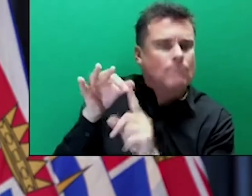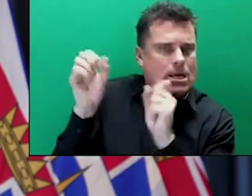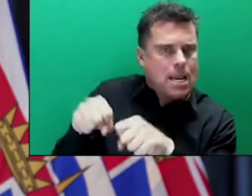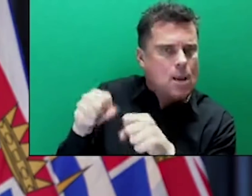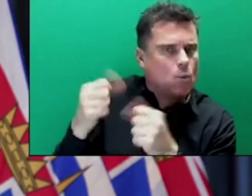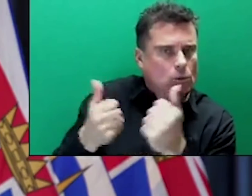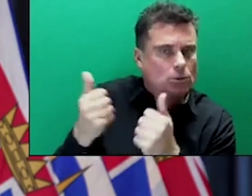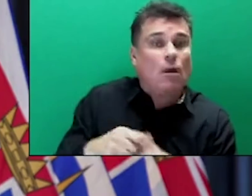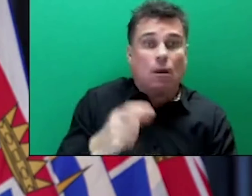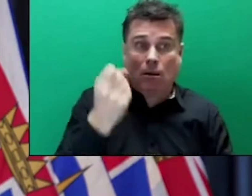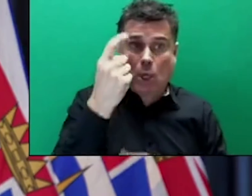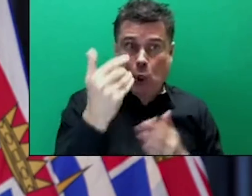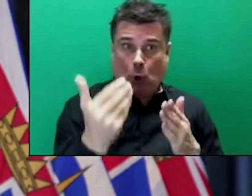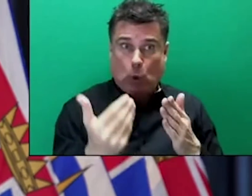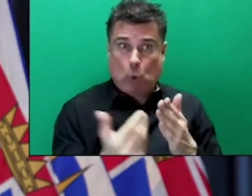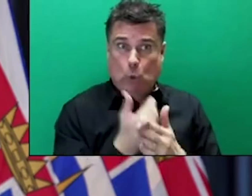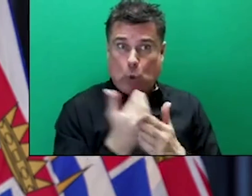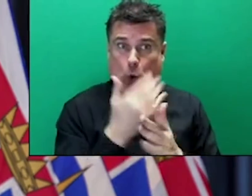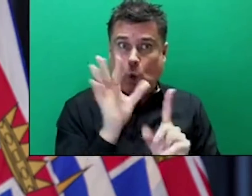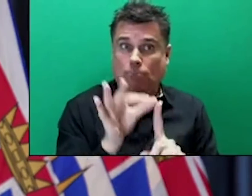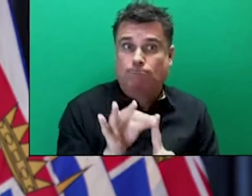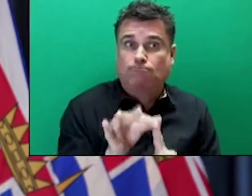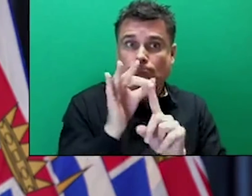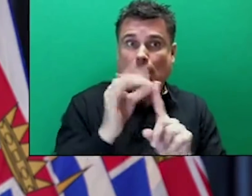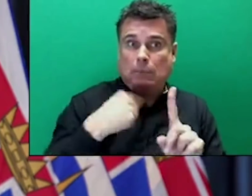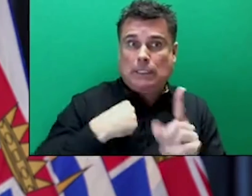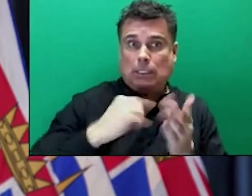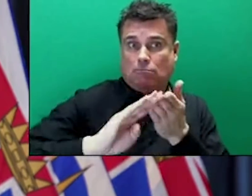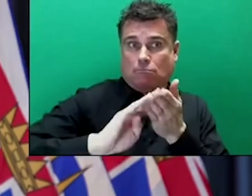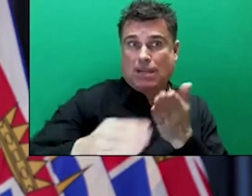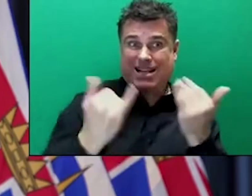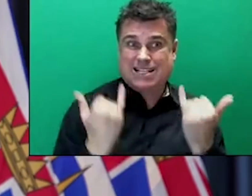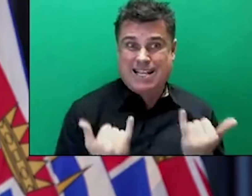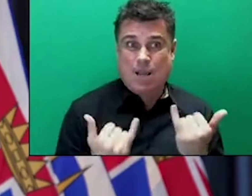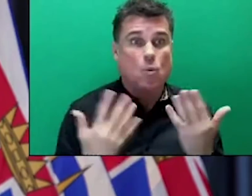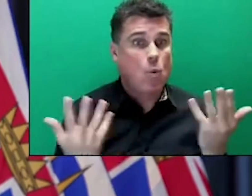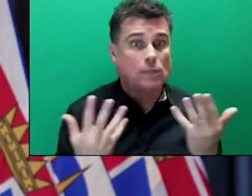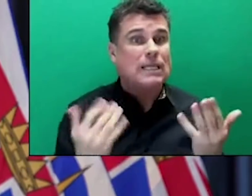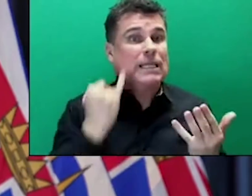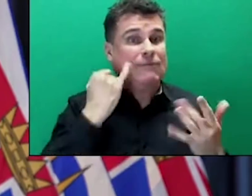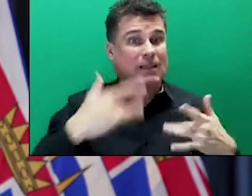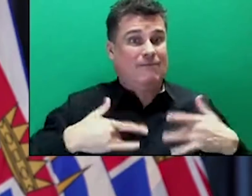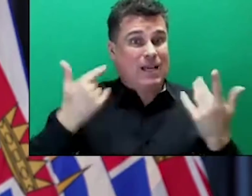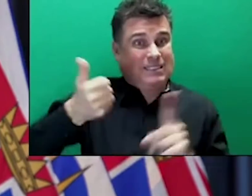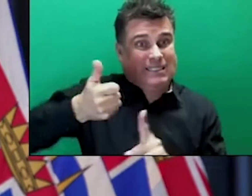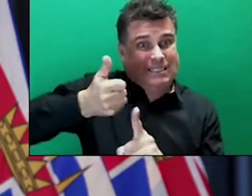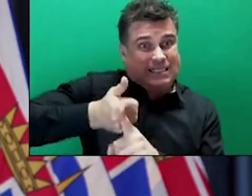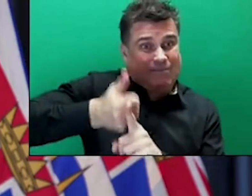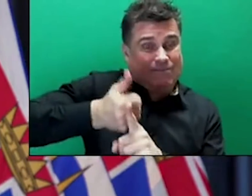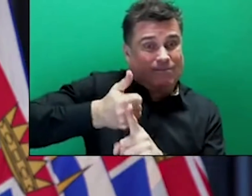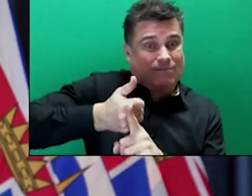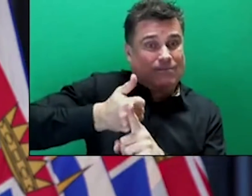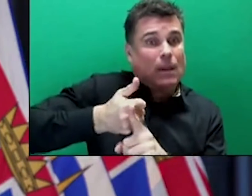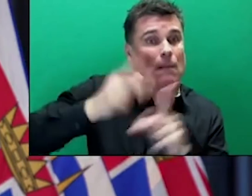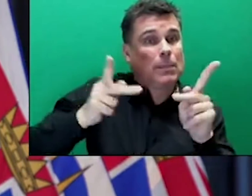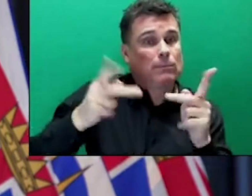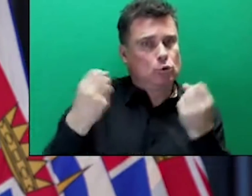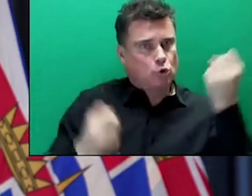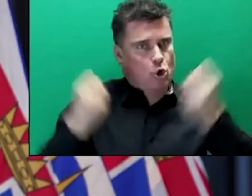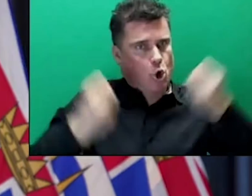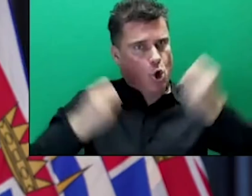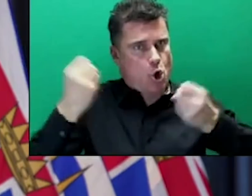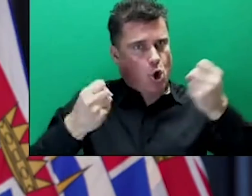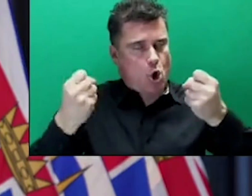drive-through and drive-in to drop off and leave events. So where we know that in some occasions we have